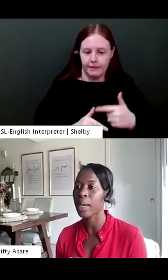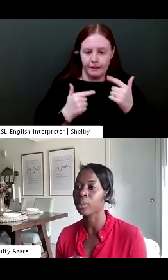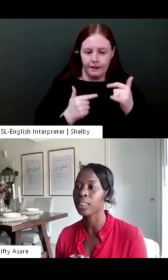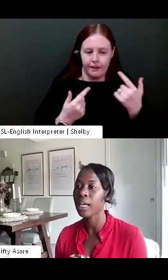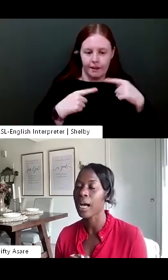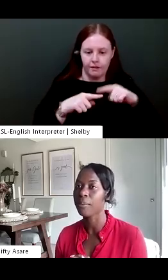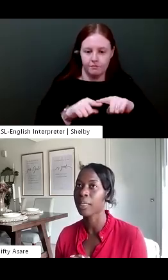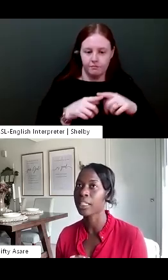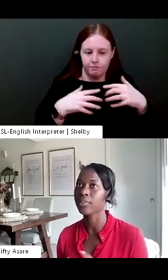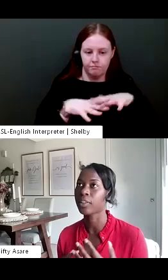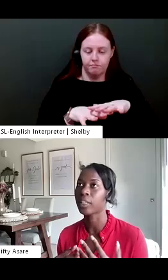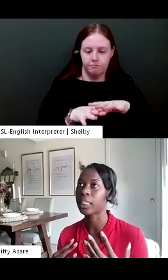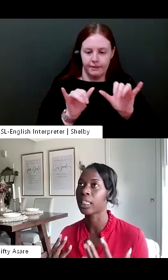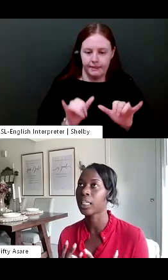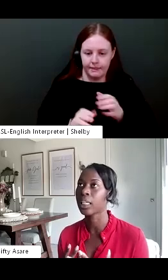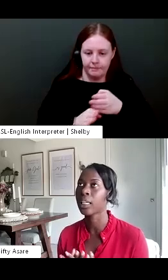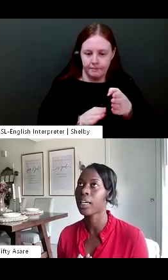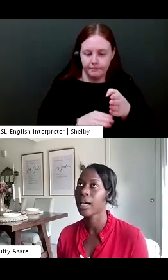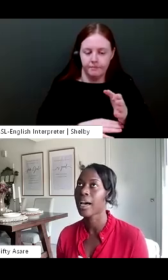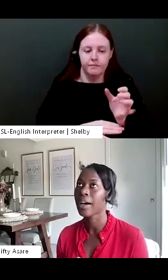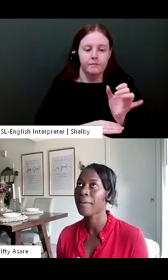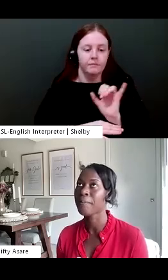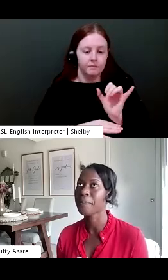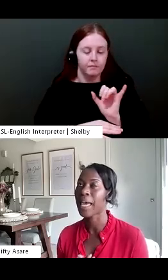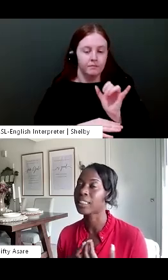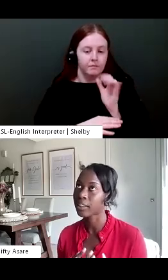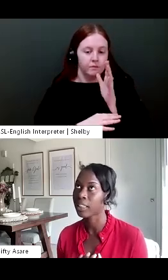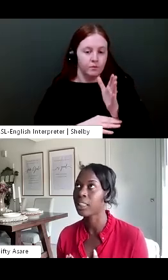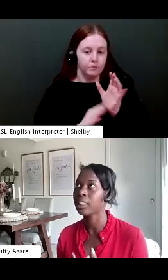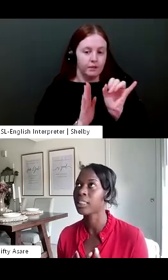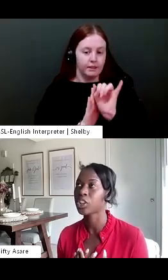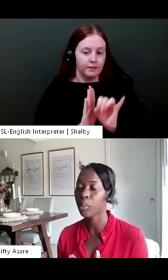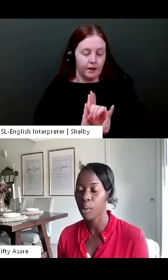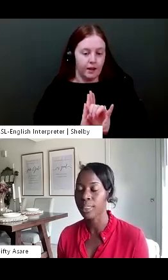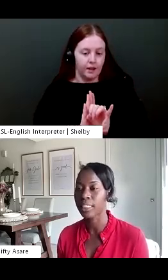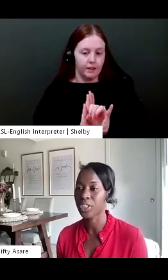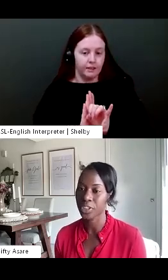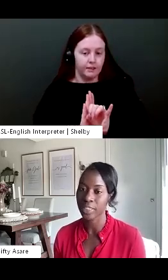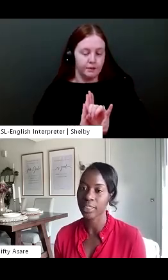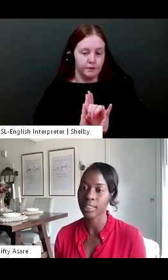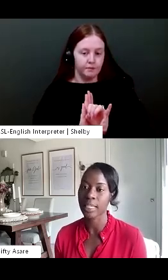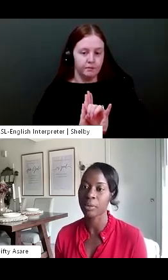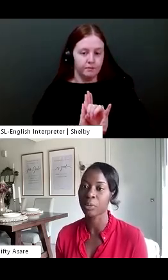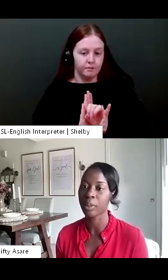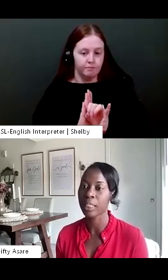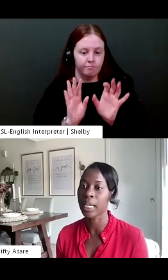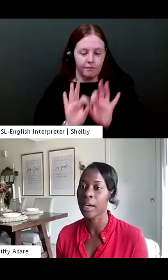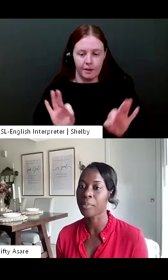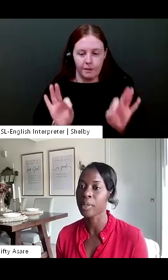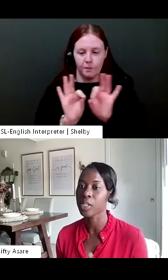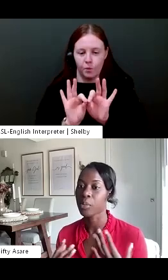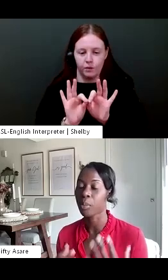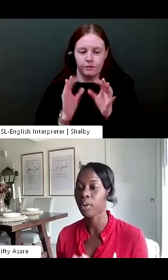lot about kind of the key activities and supports and services that will